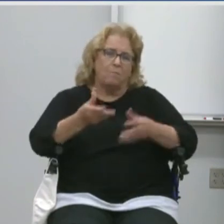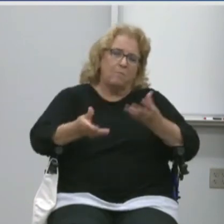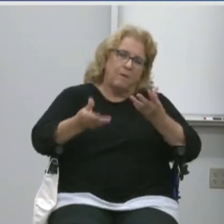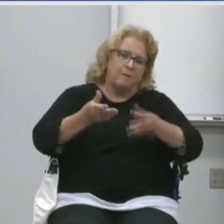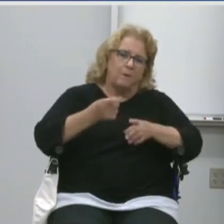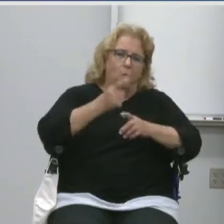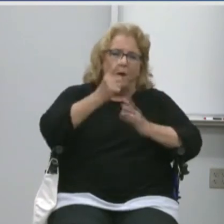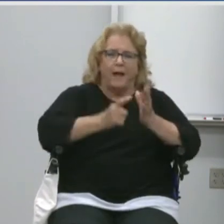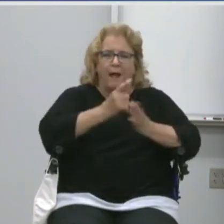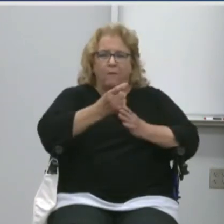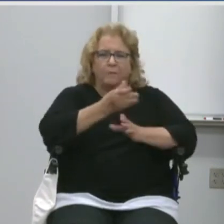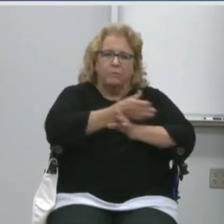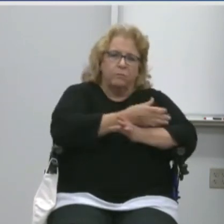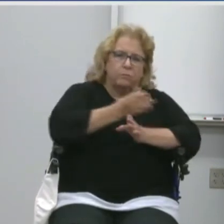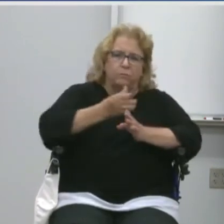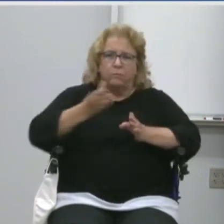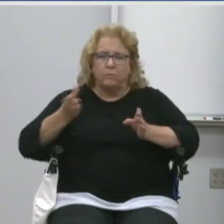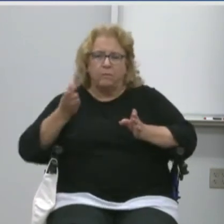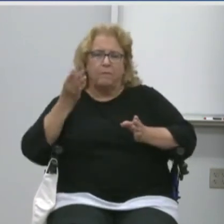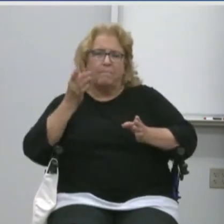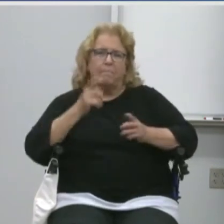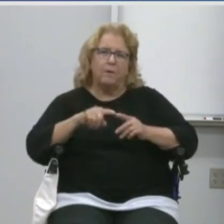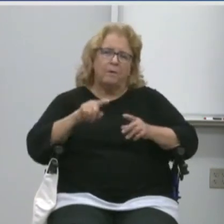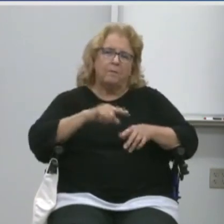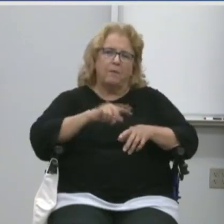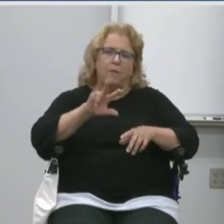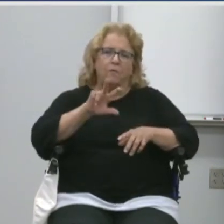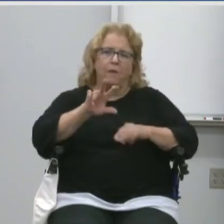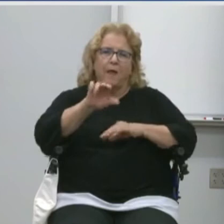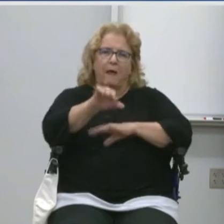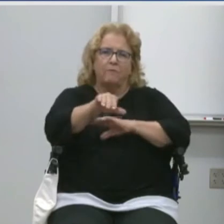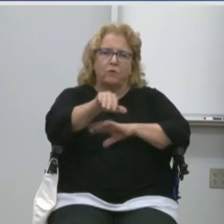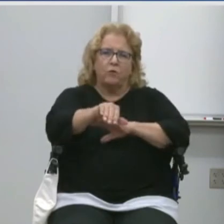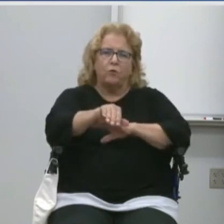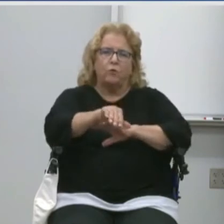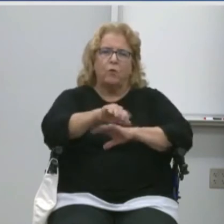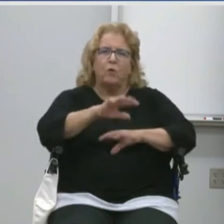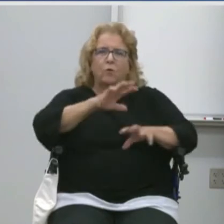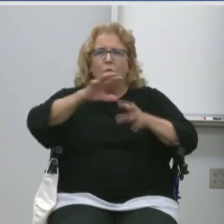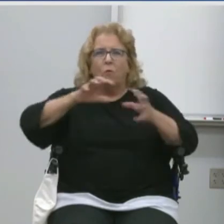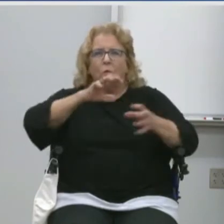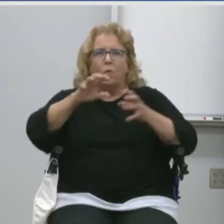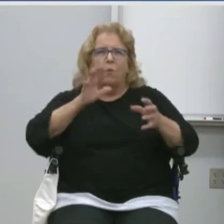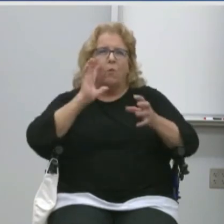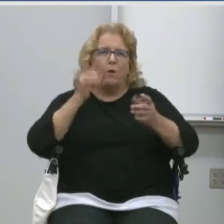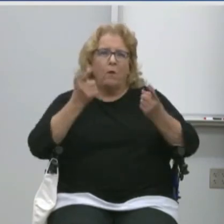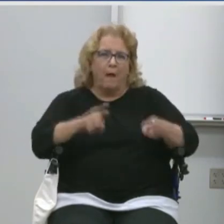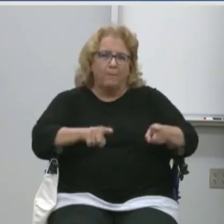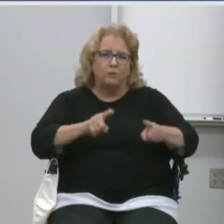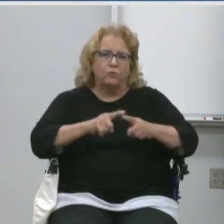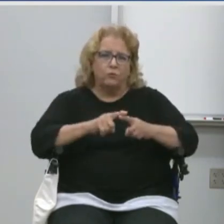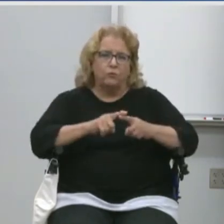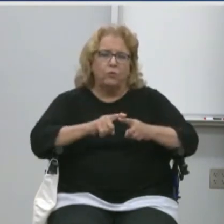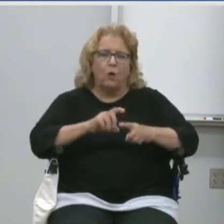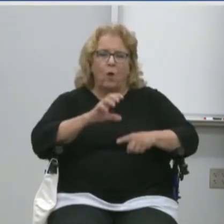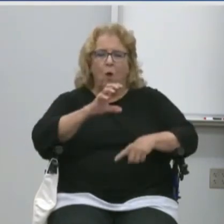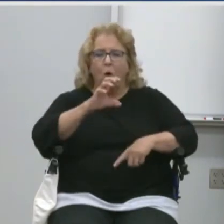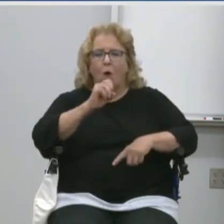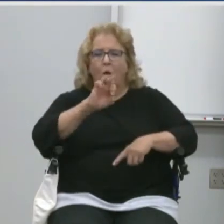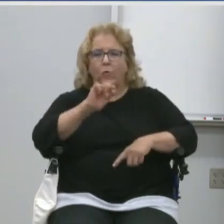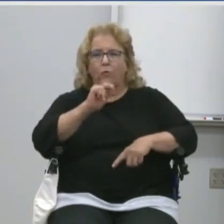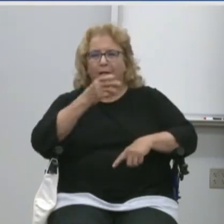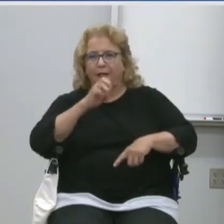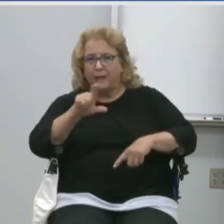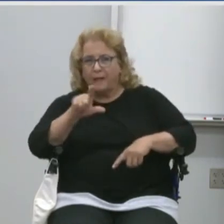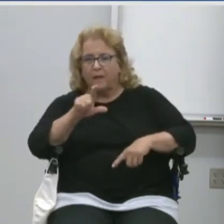hour depending on forward speed, but around 3 p.m. tropical storm force sustained winds will come into the Oak Hill area and then of